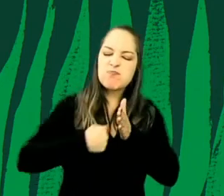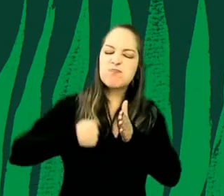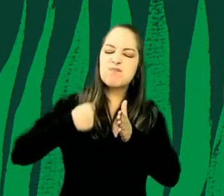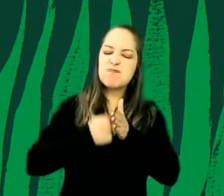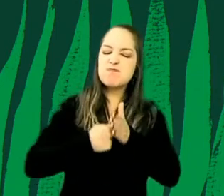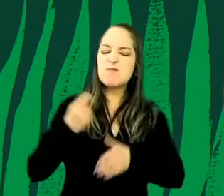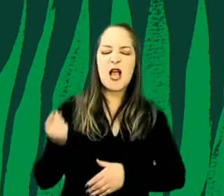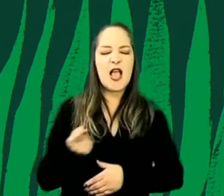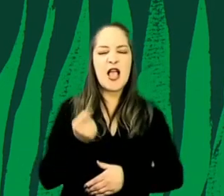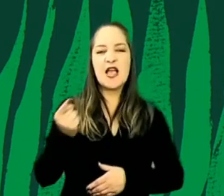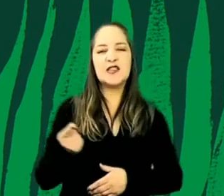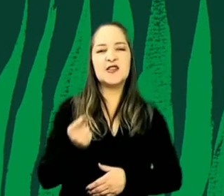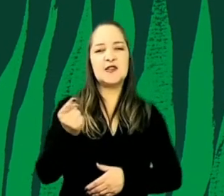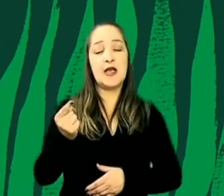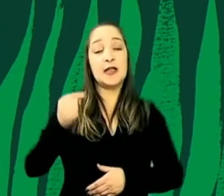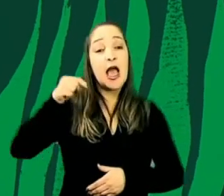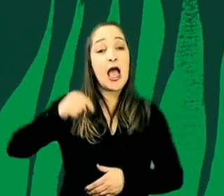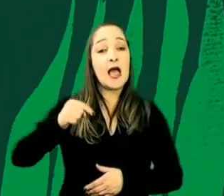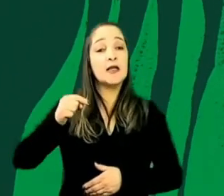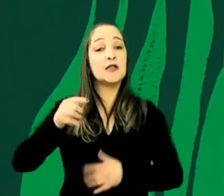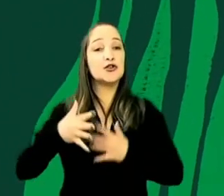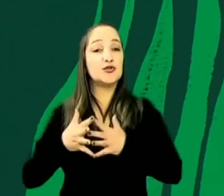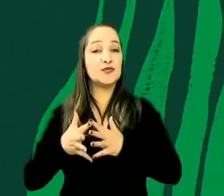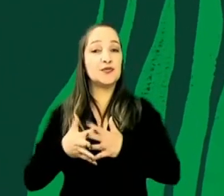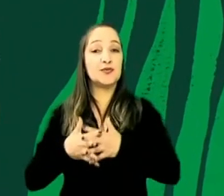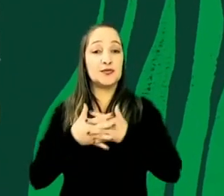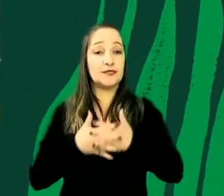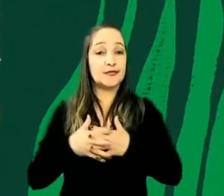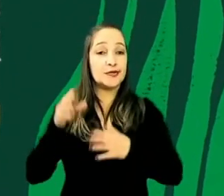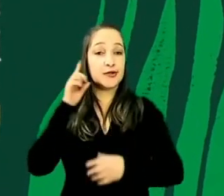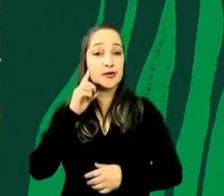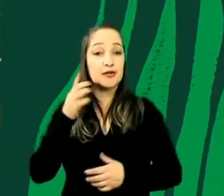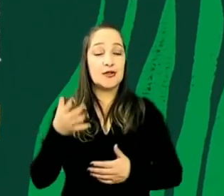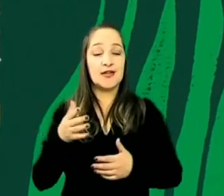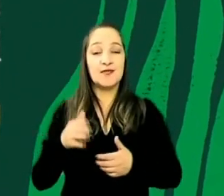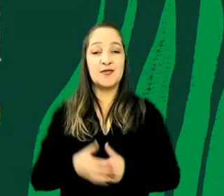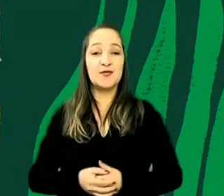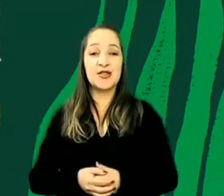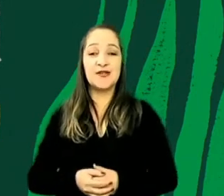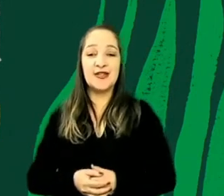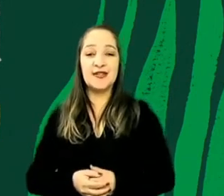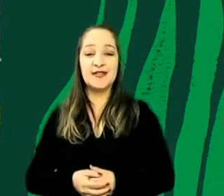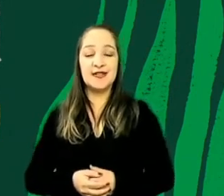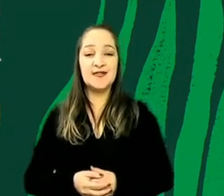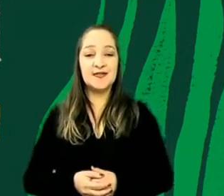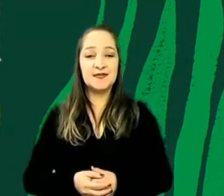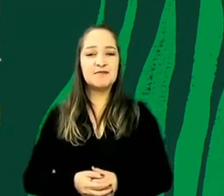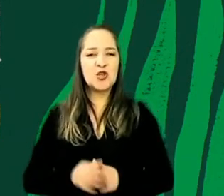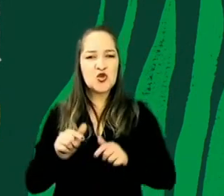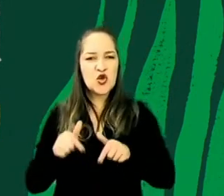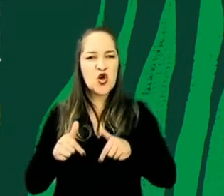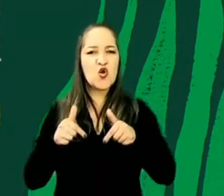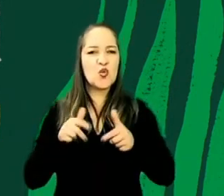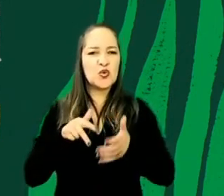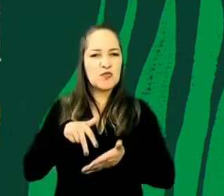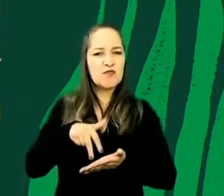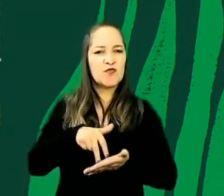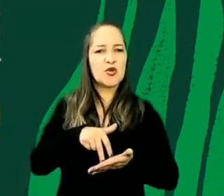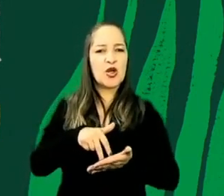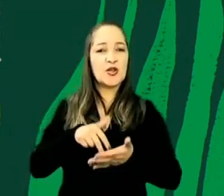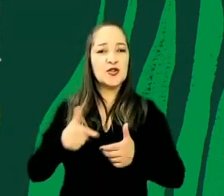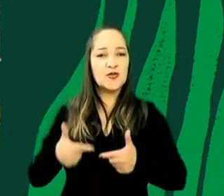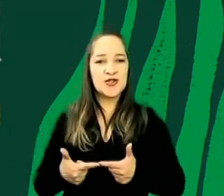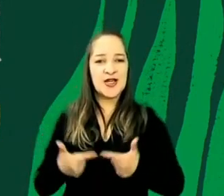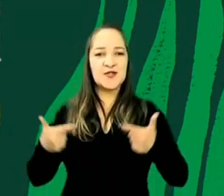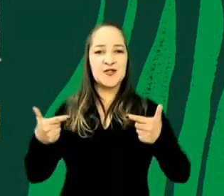stay, and so is our struggle. And lucky for us, we have wonderful people to inspire us. I